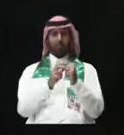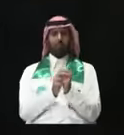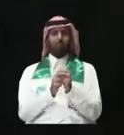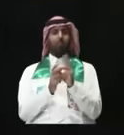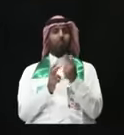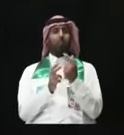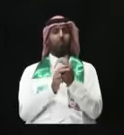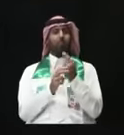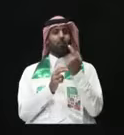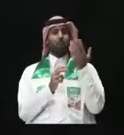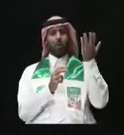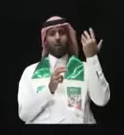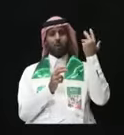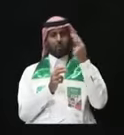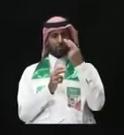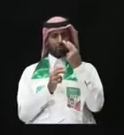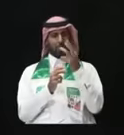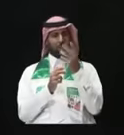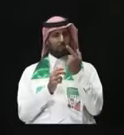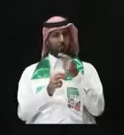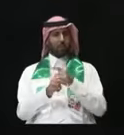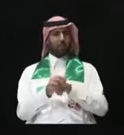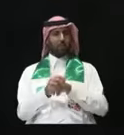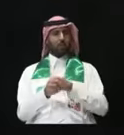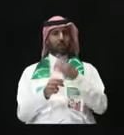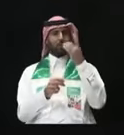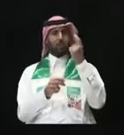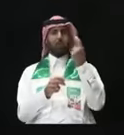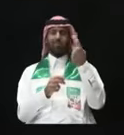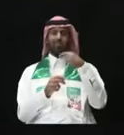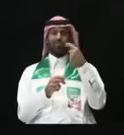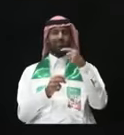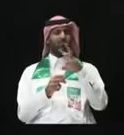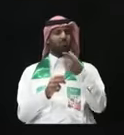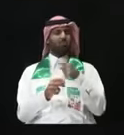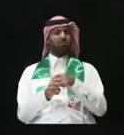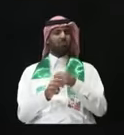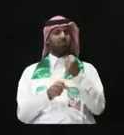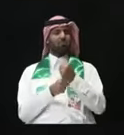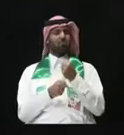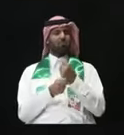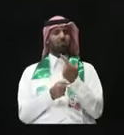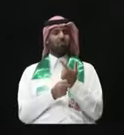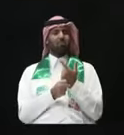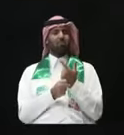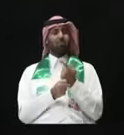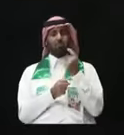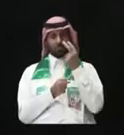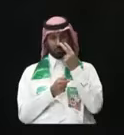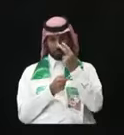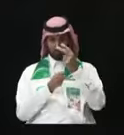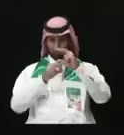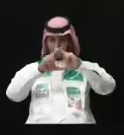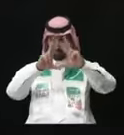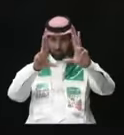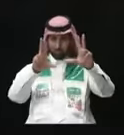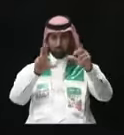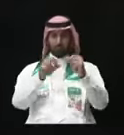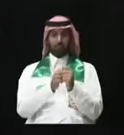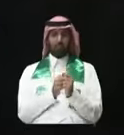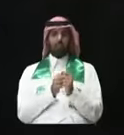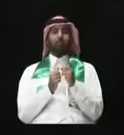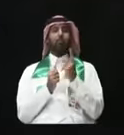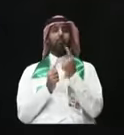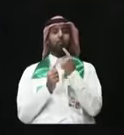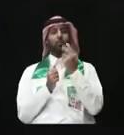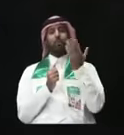what was he doing yesterday at 10? I want to know, what was he doing? Watching TV. So, he